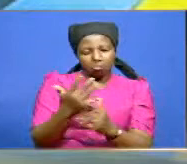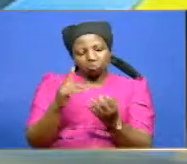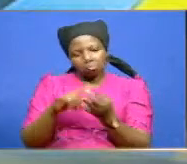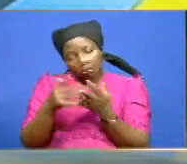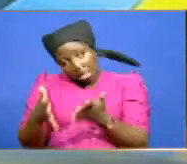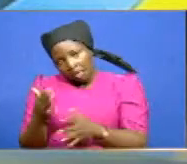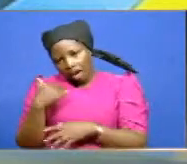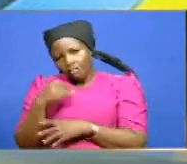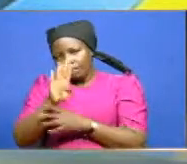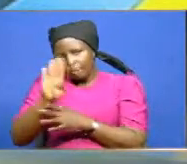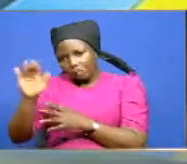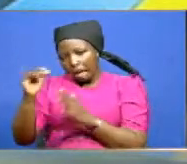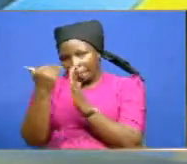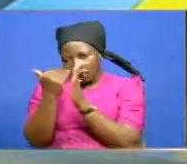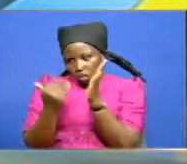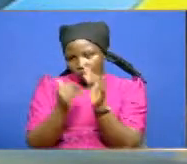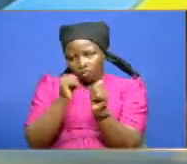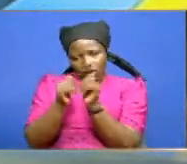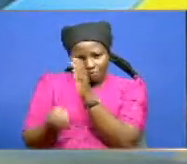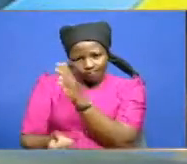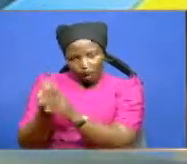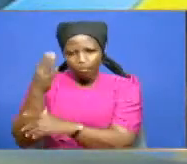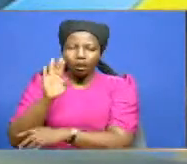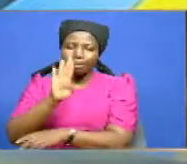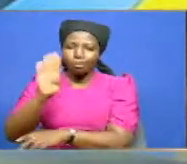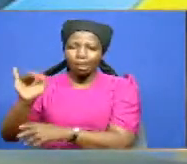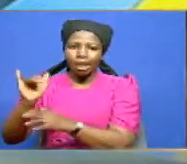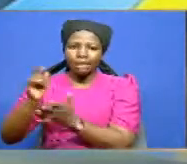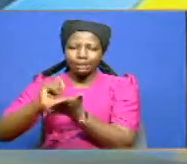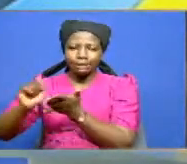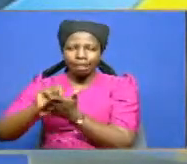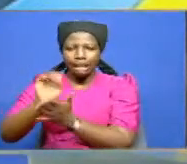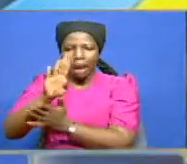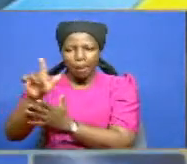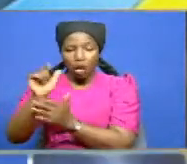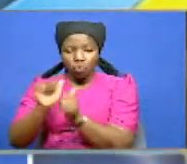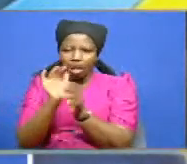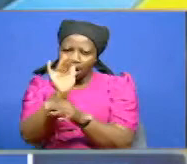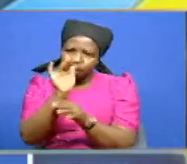given rise to the BBI draft bill that has Kenyans to decide